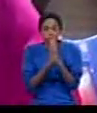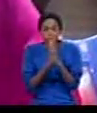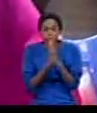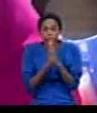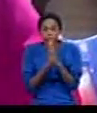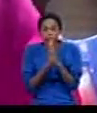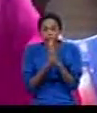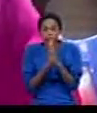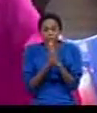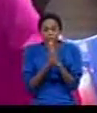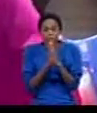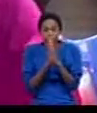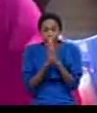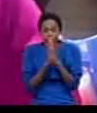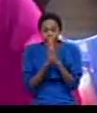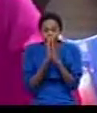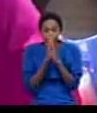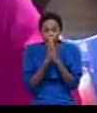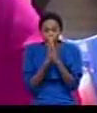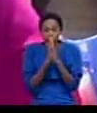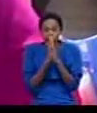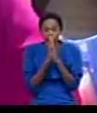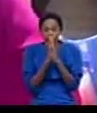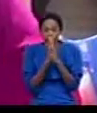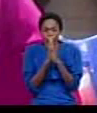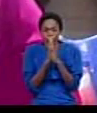living the crucified life.